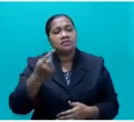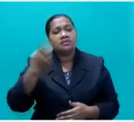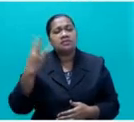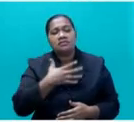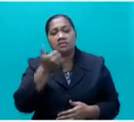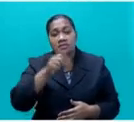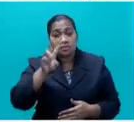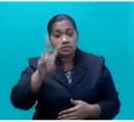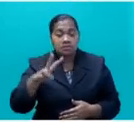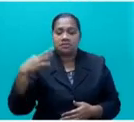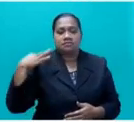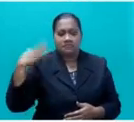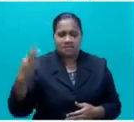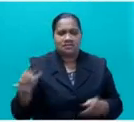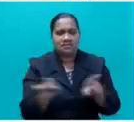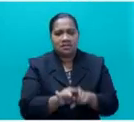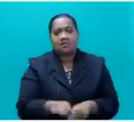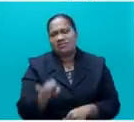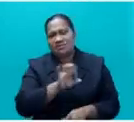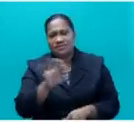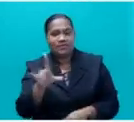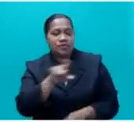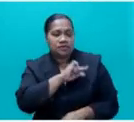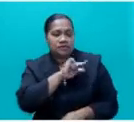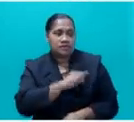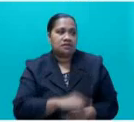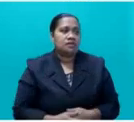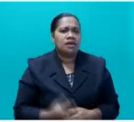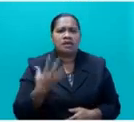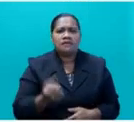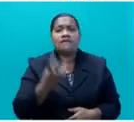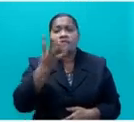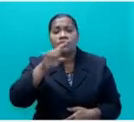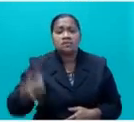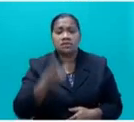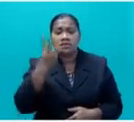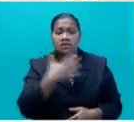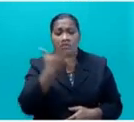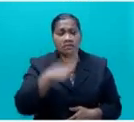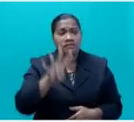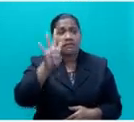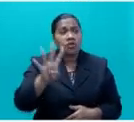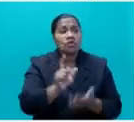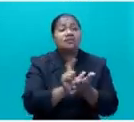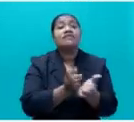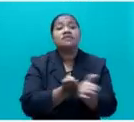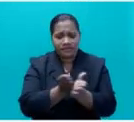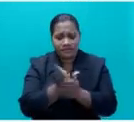17,362 who actually applied also, so they don't qualify. Interestingly enough, there are 4,354 civil servants who